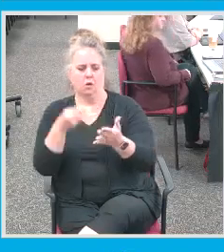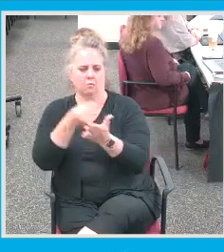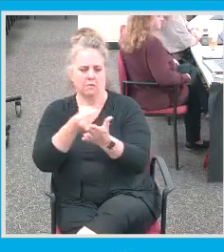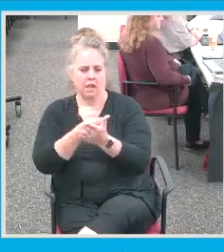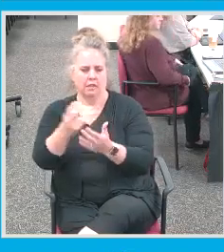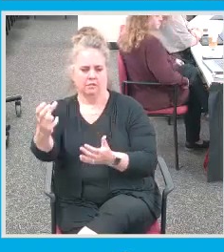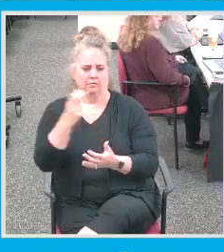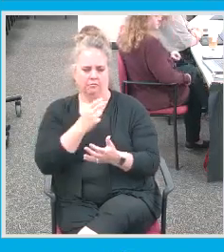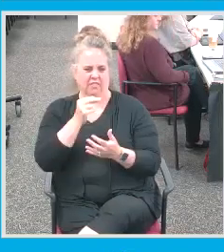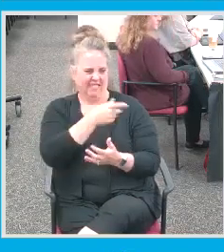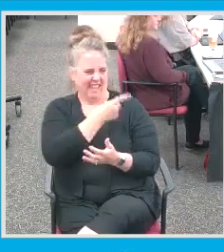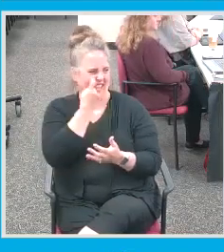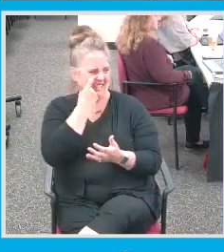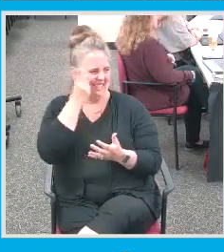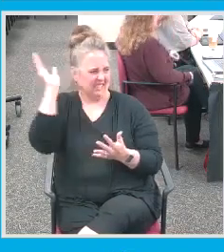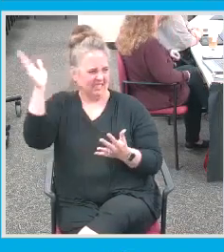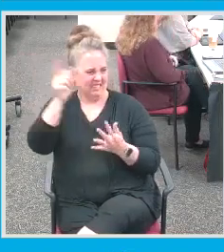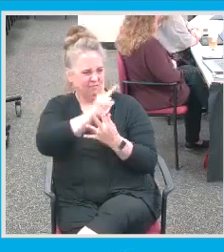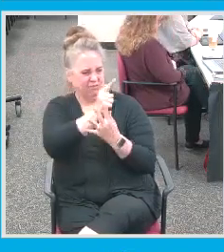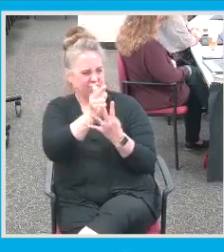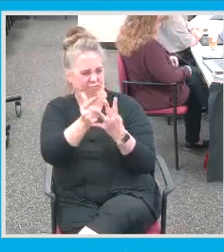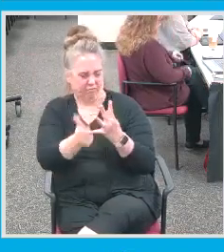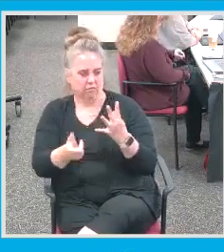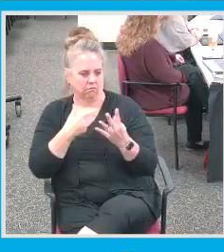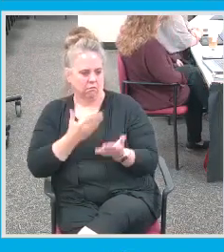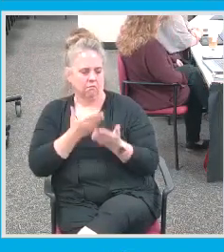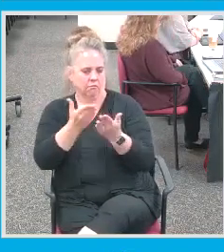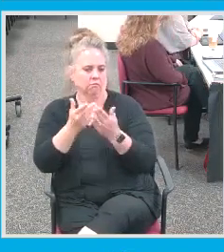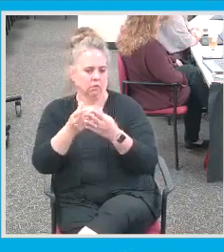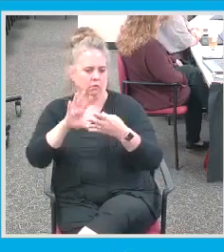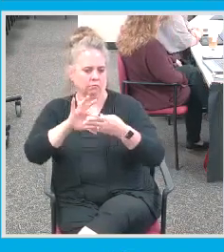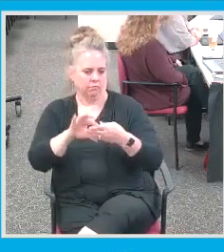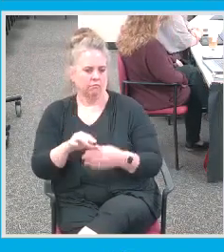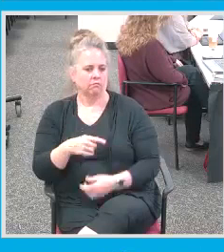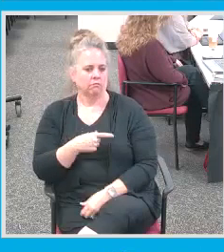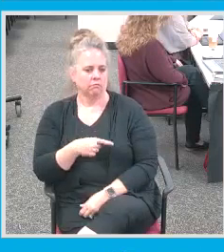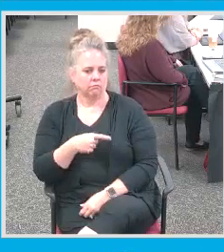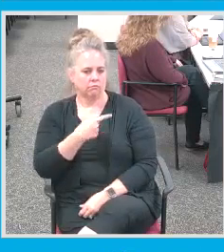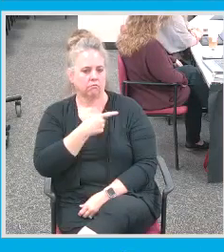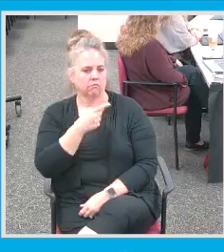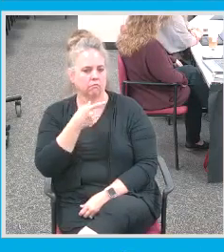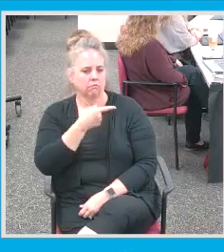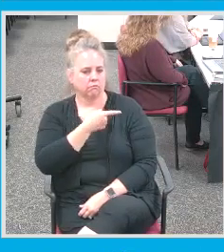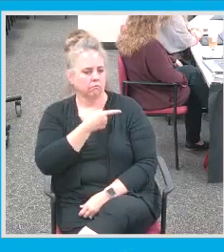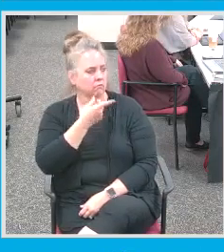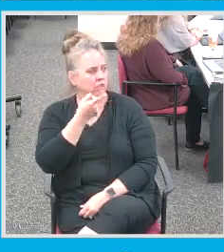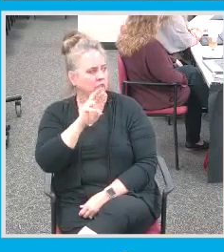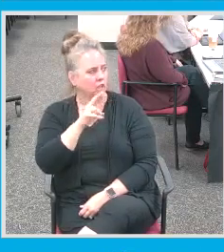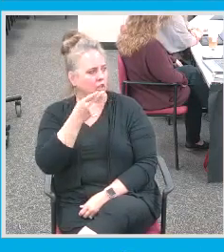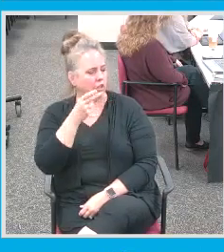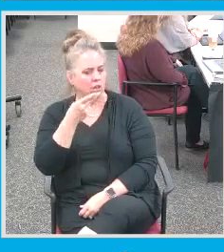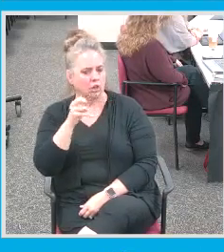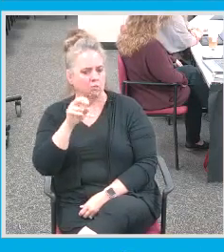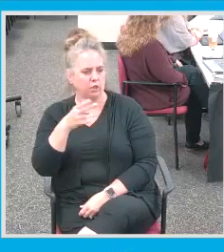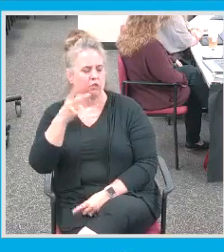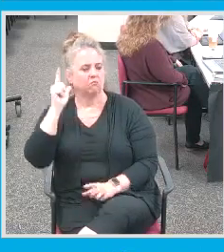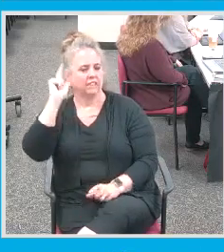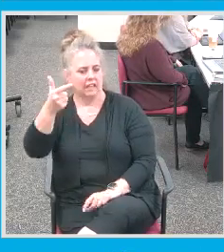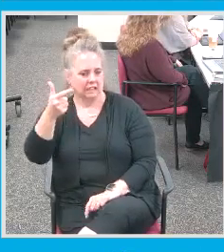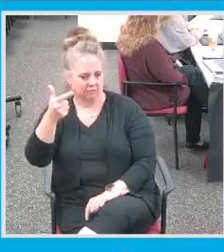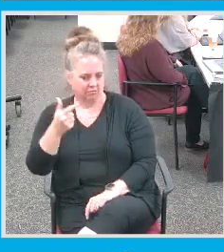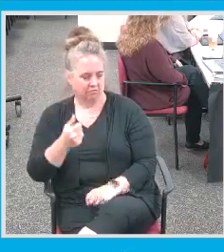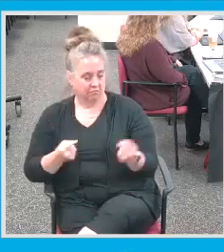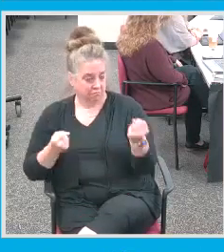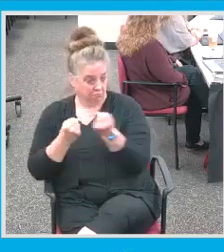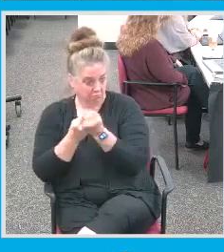presented. Second. And we have a second by Dr. Terbush. The motion is from General Briggs. All in favor of